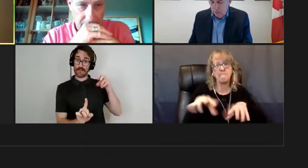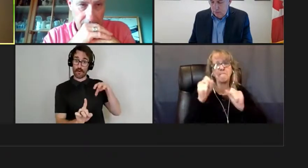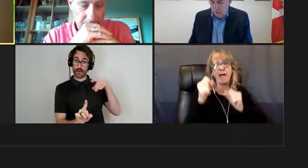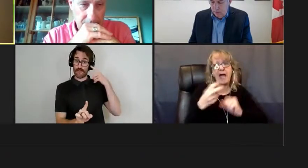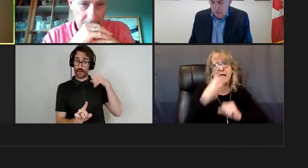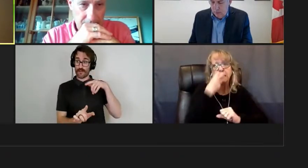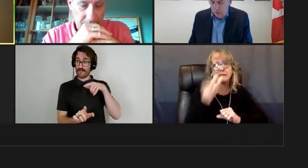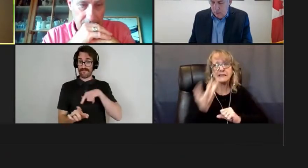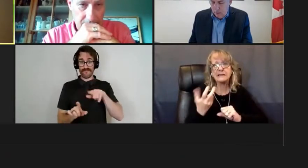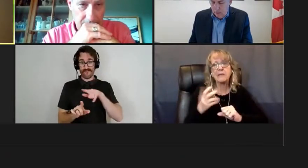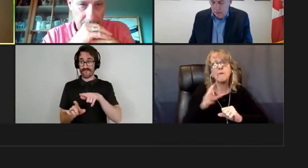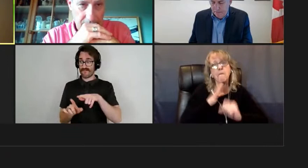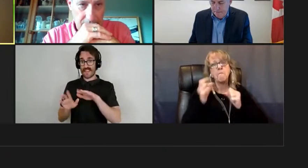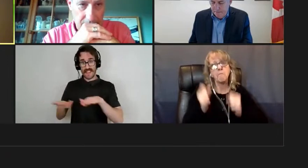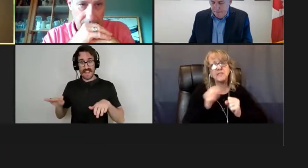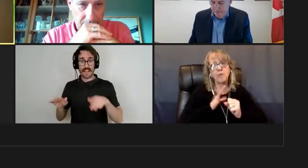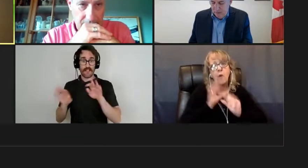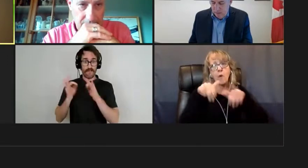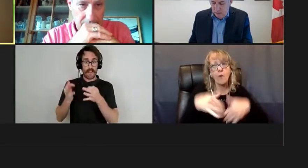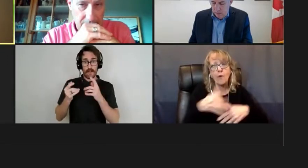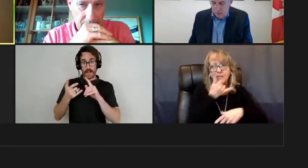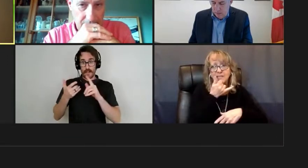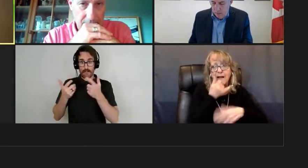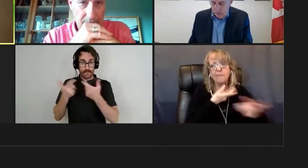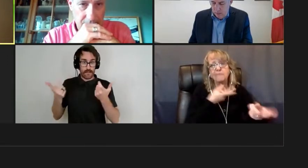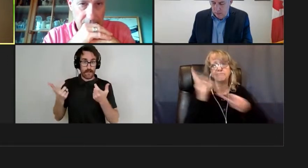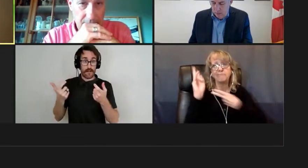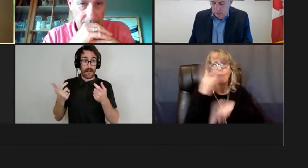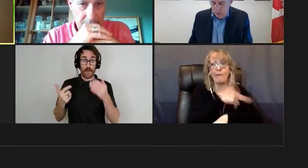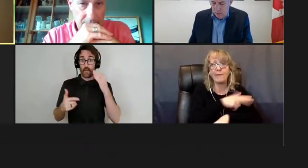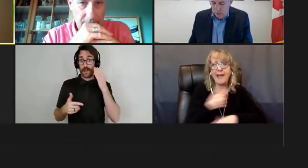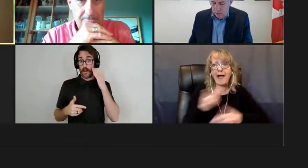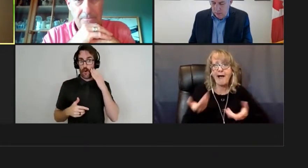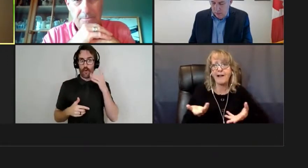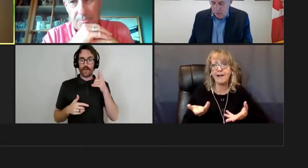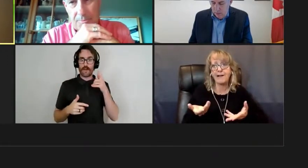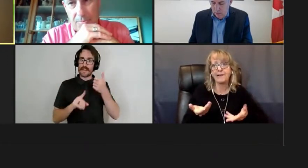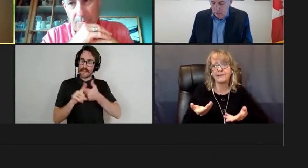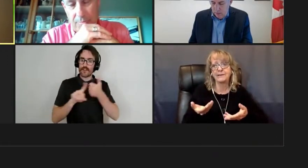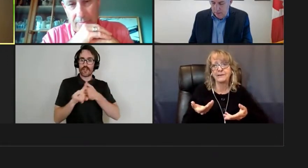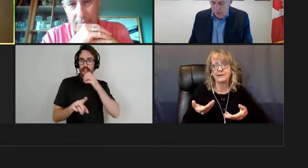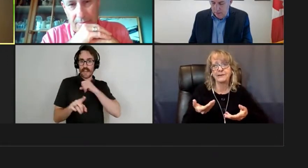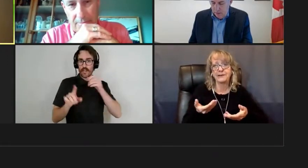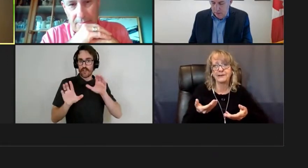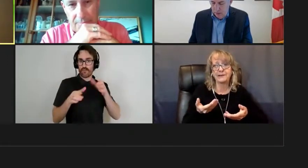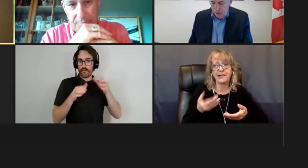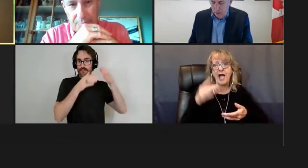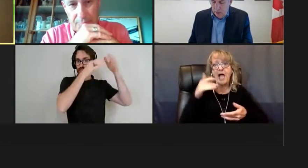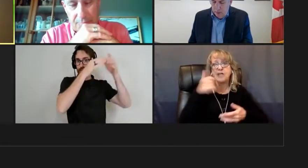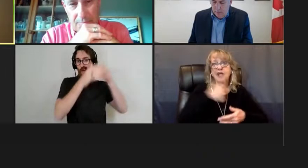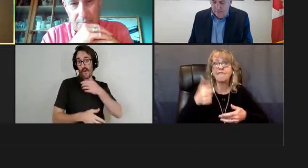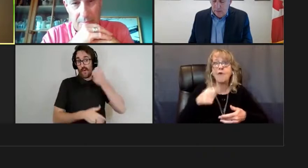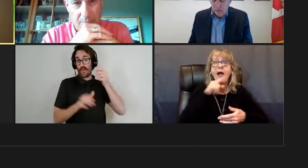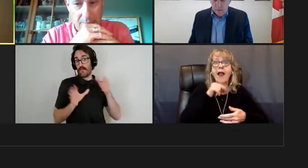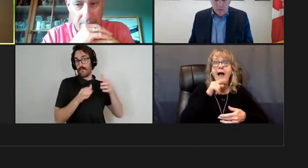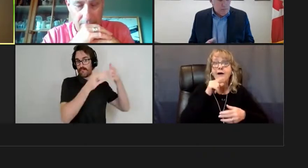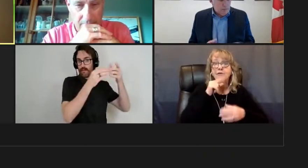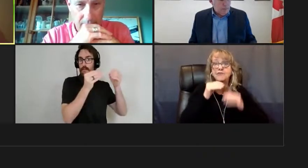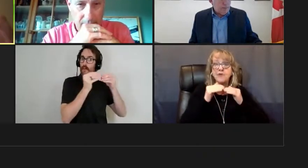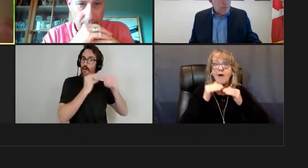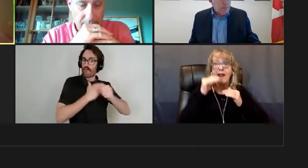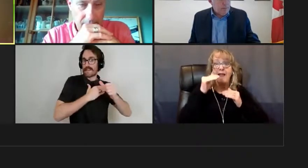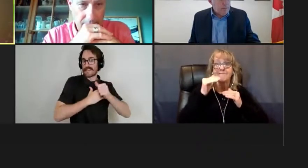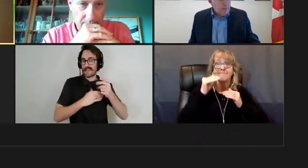the risk of hospitalization goes up markedly with each decade of life. And so that there would have to be